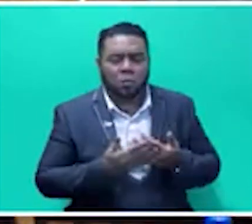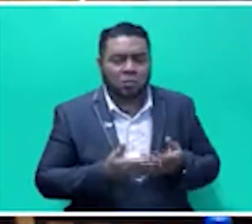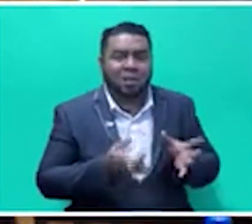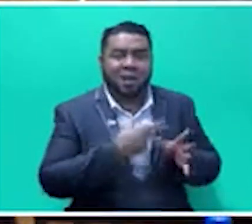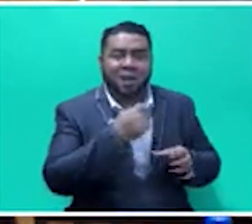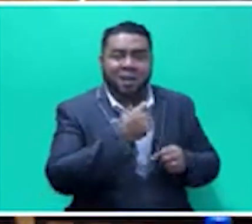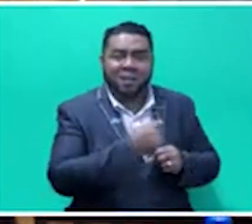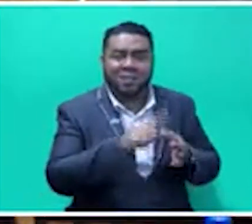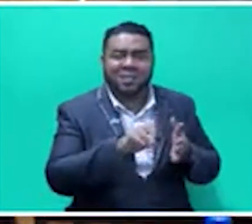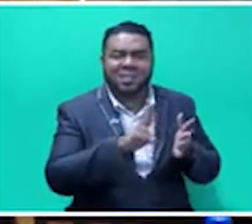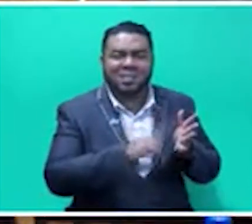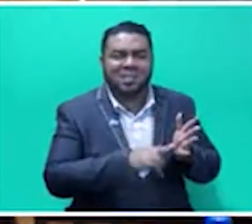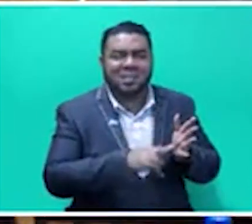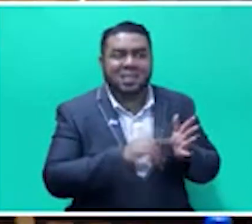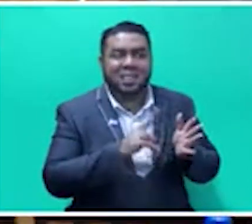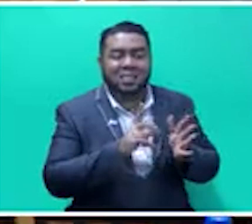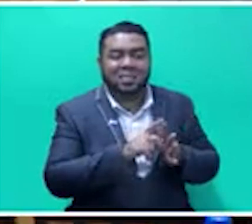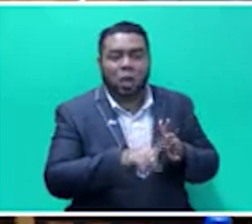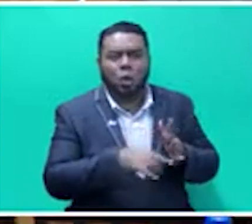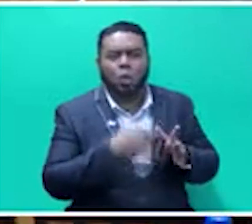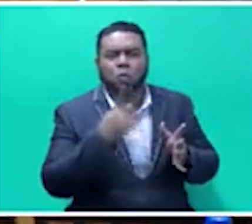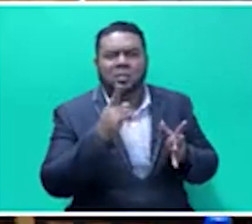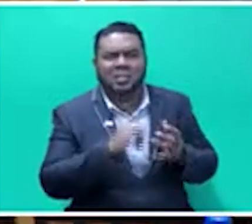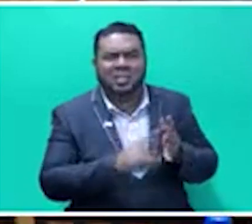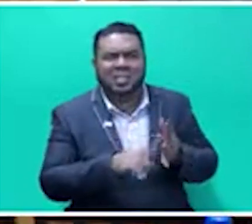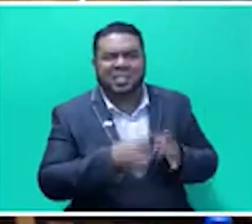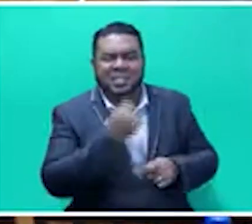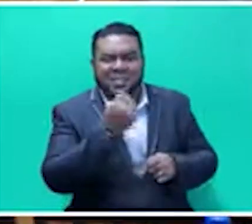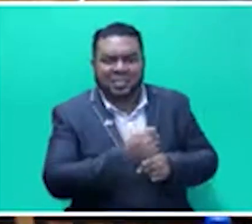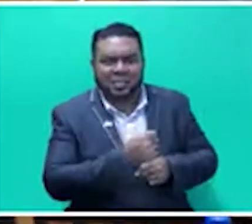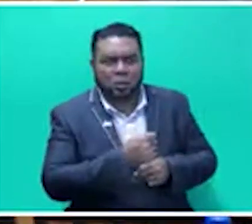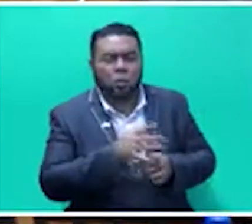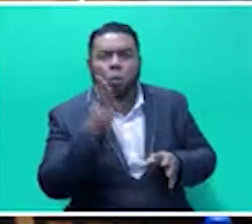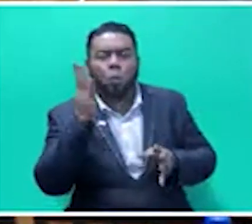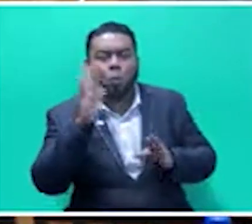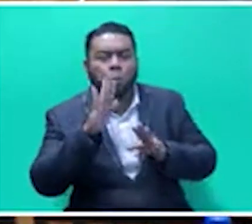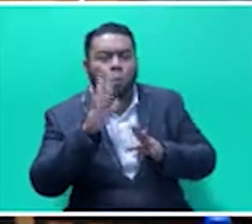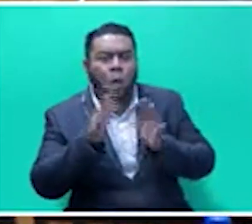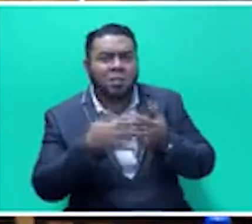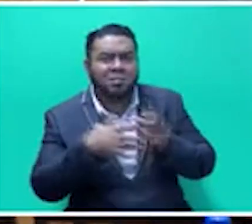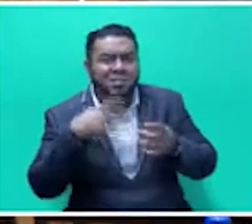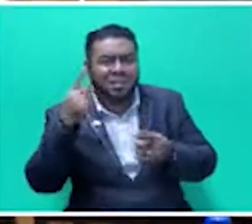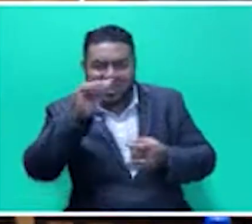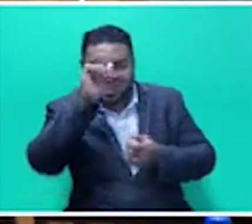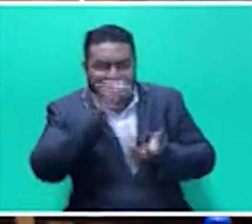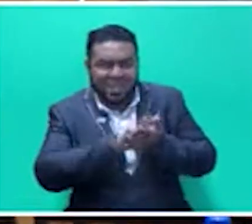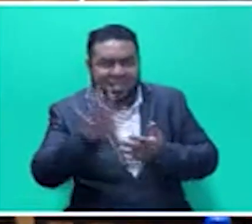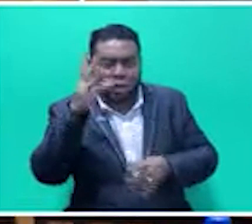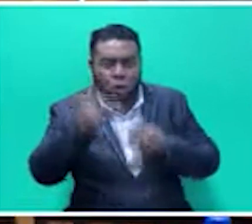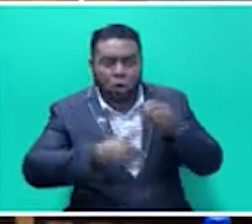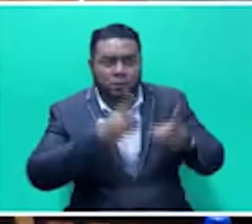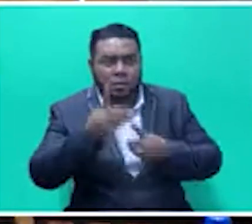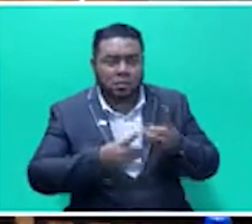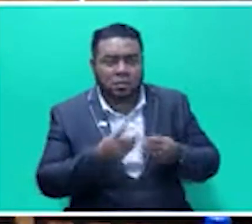Singh, were in Dehradun, Nandi, participating in the World Hindi Conference that was, as I said, in